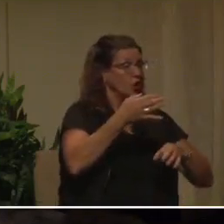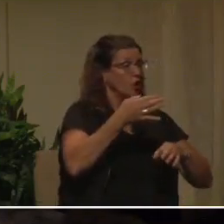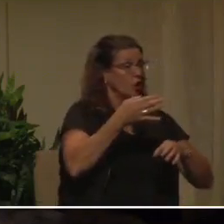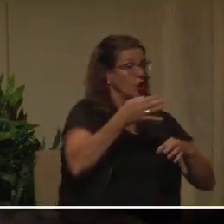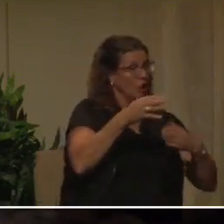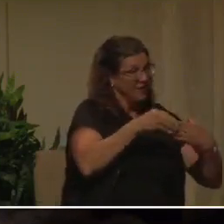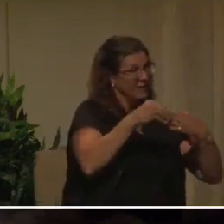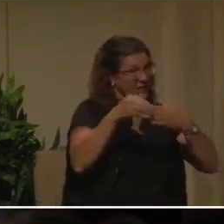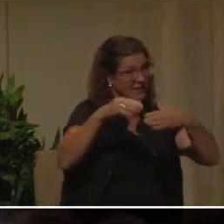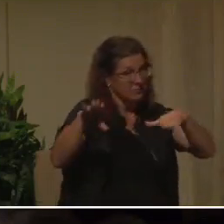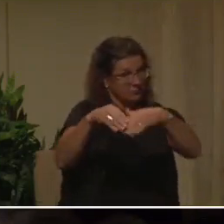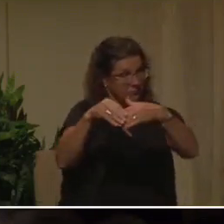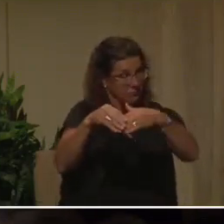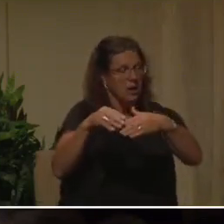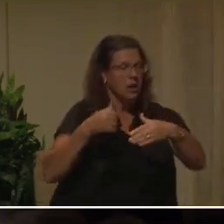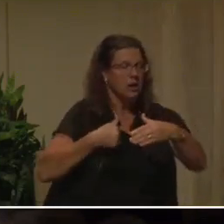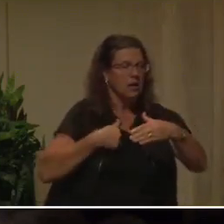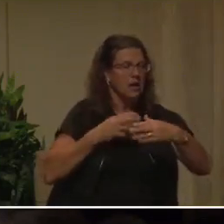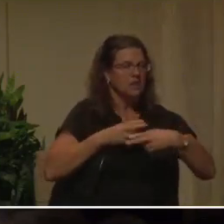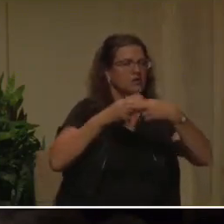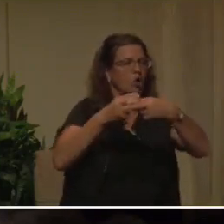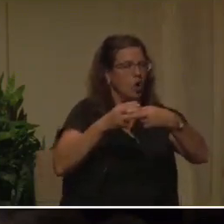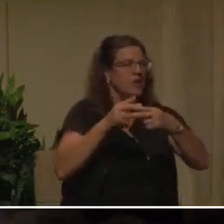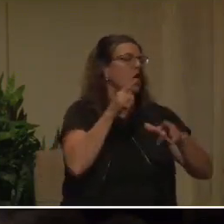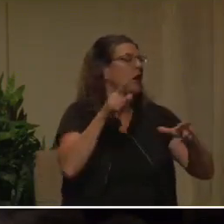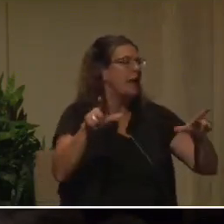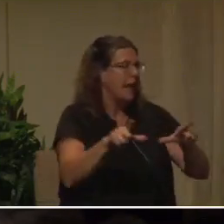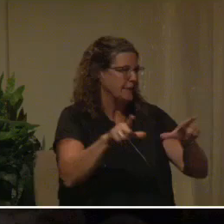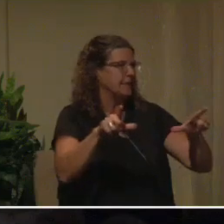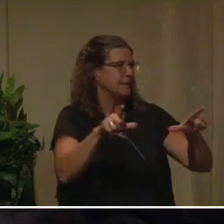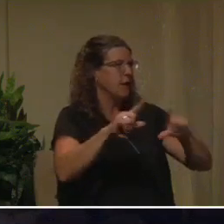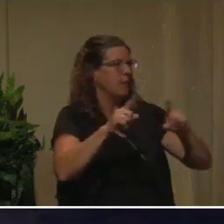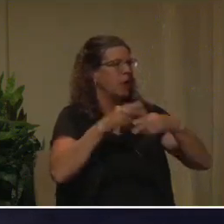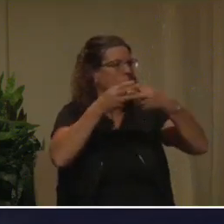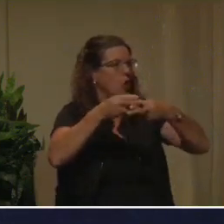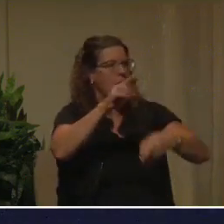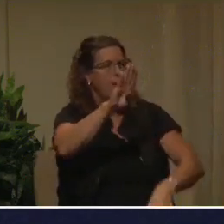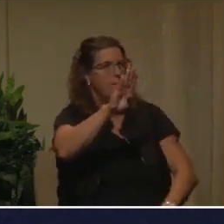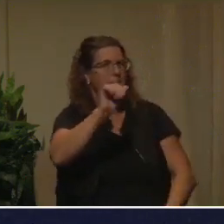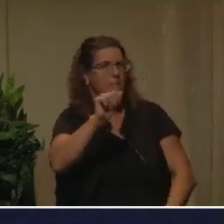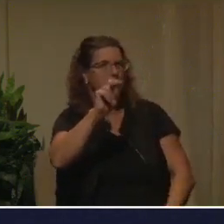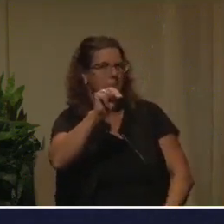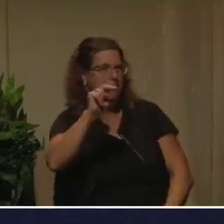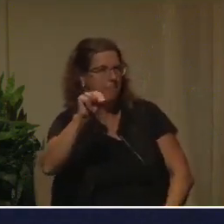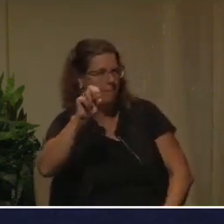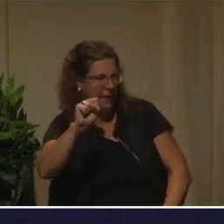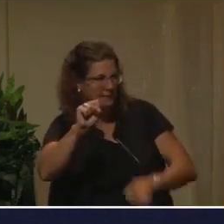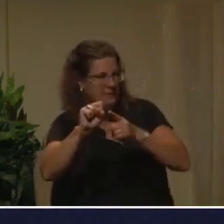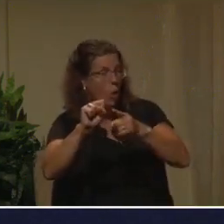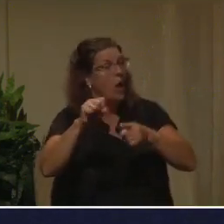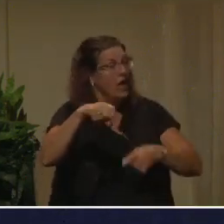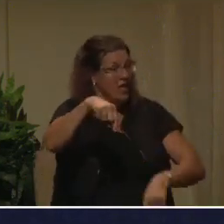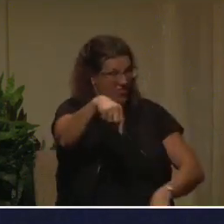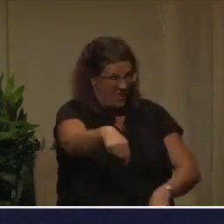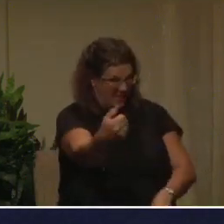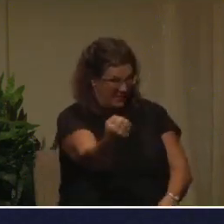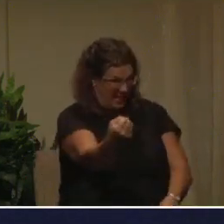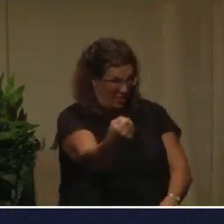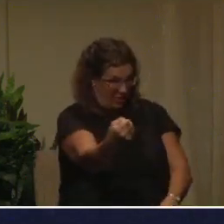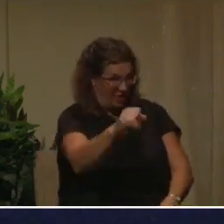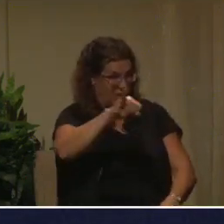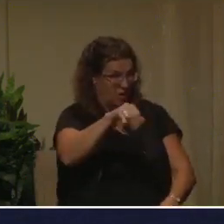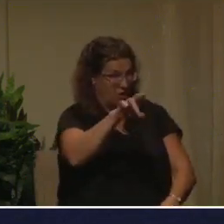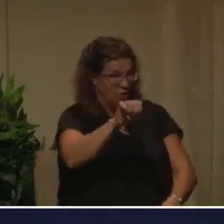stuff, and we call it bands instead of a license. But this coming Saturday, the 29th,